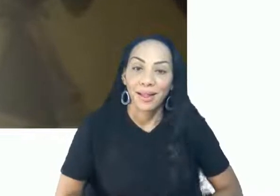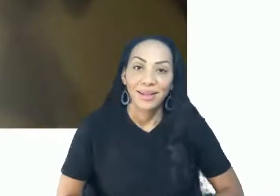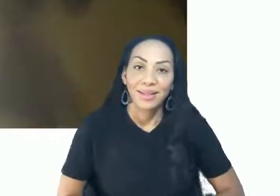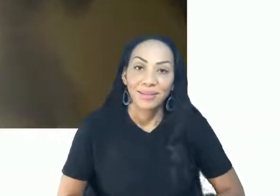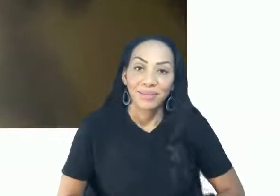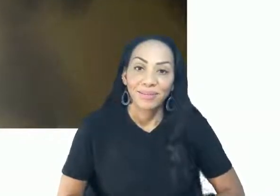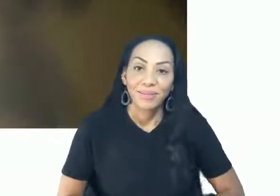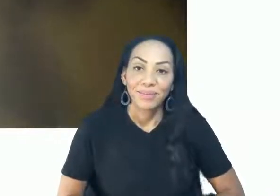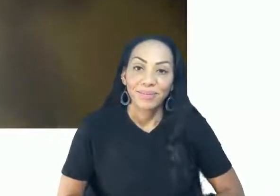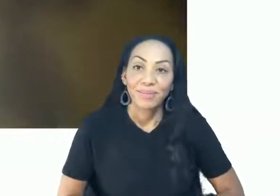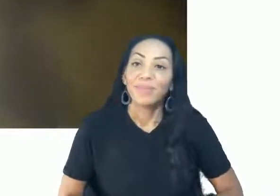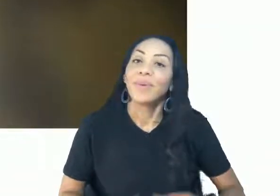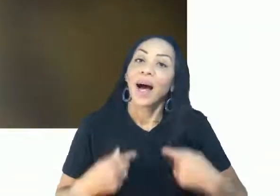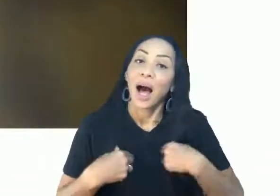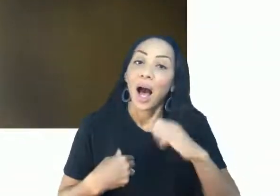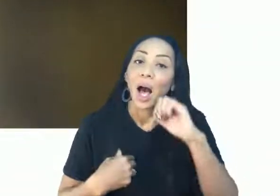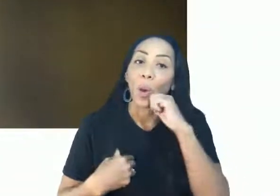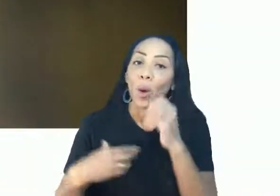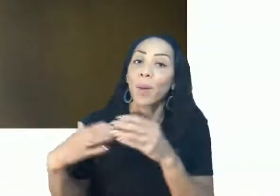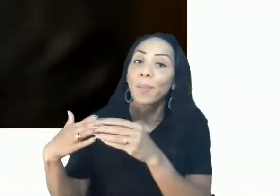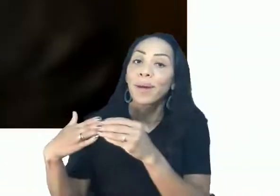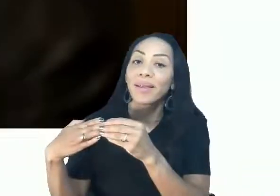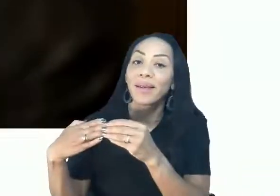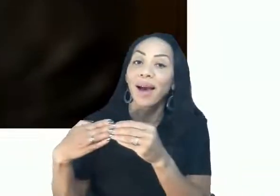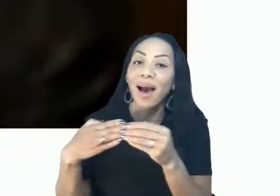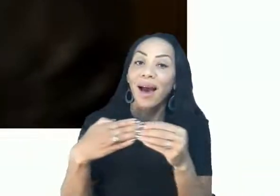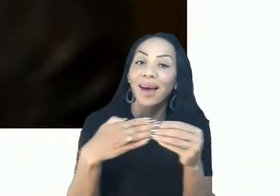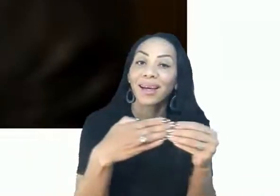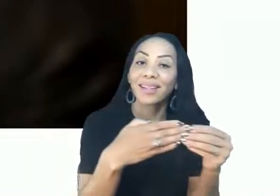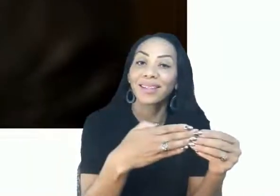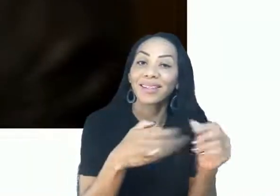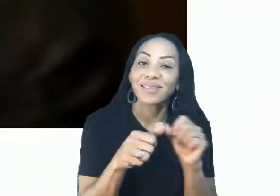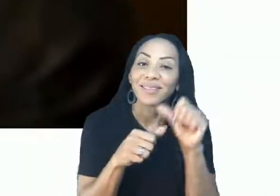I'll be your guide for the next 30 minutes.